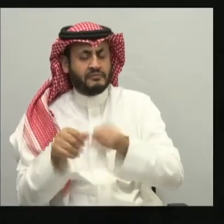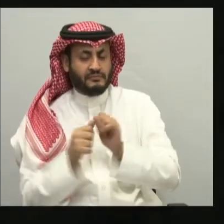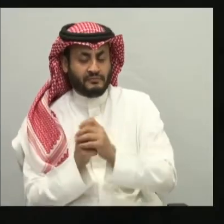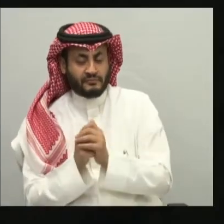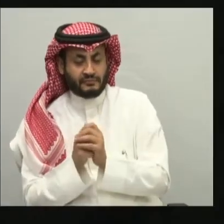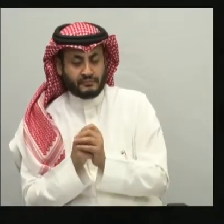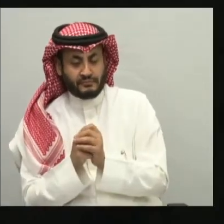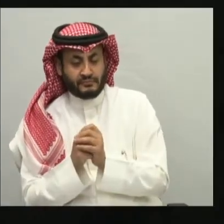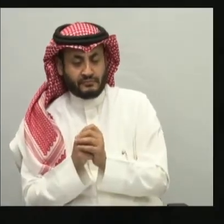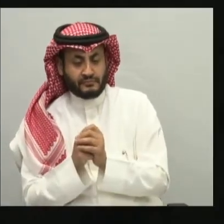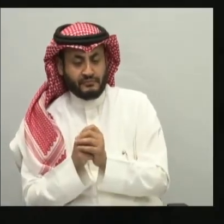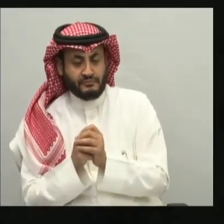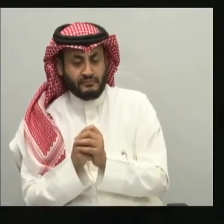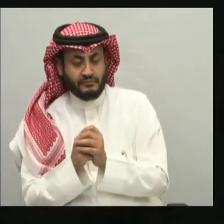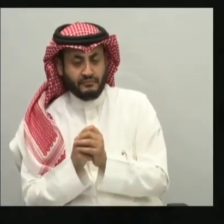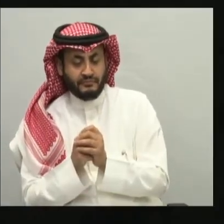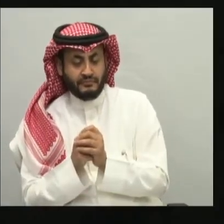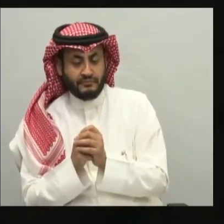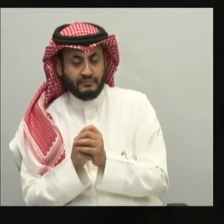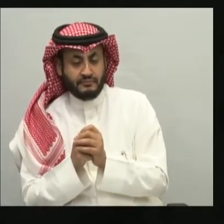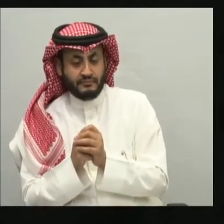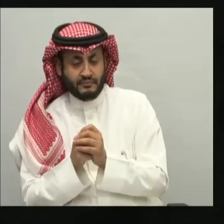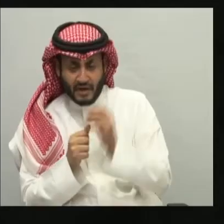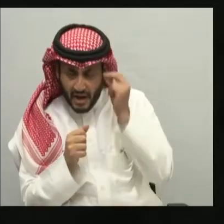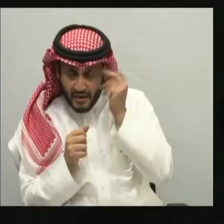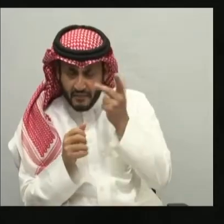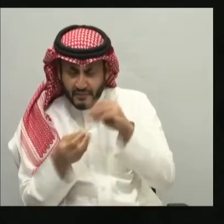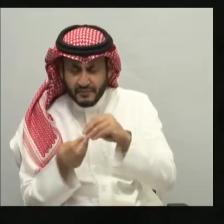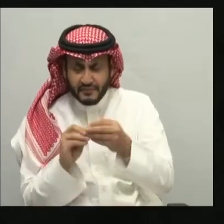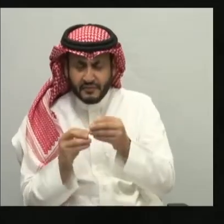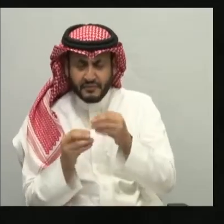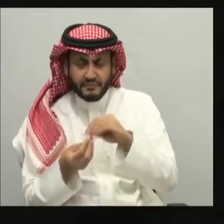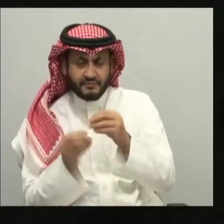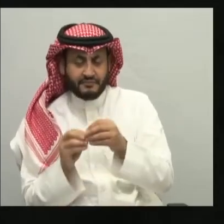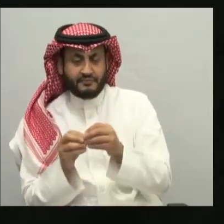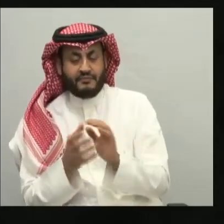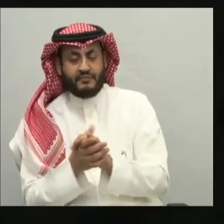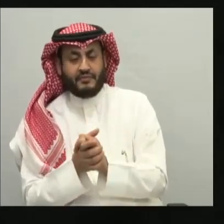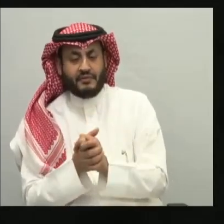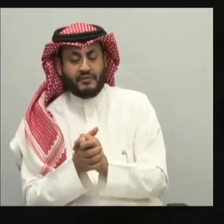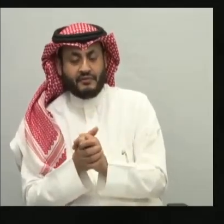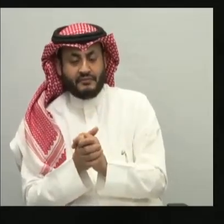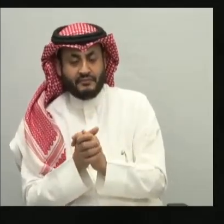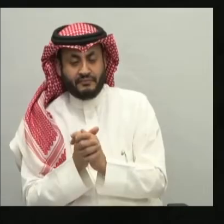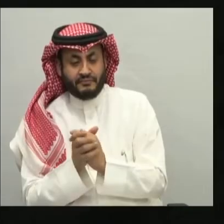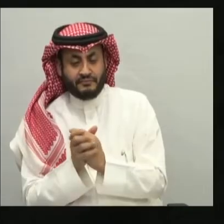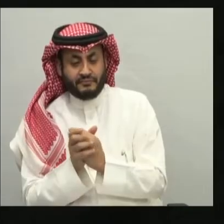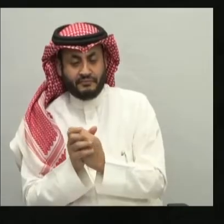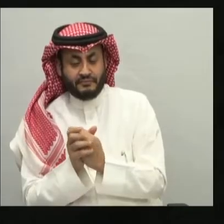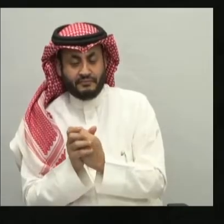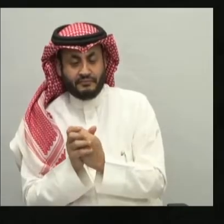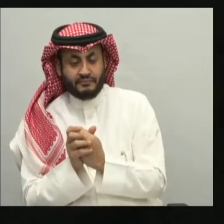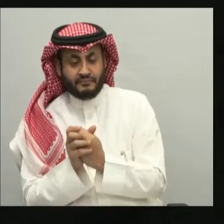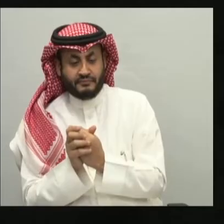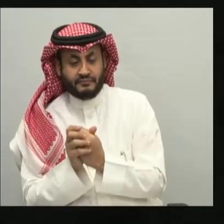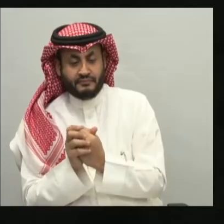Adnan want his coat and boots? Do you remember what Adnan said about the kind of colors that he wants to